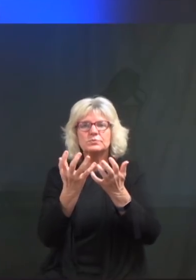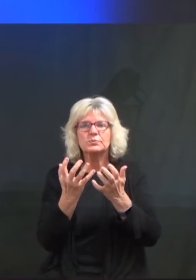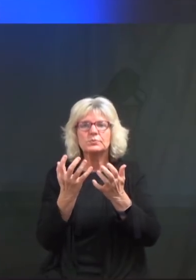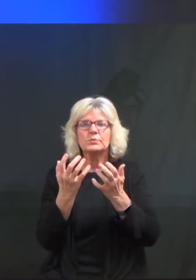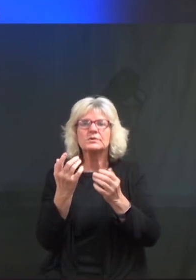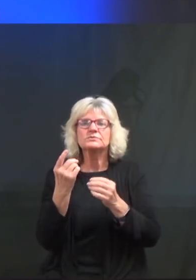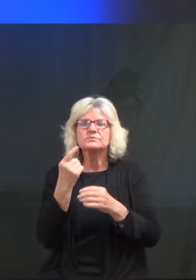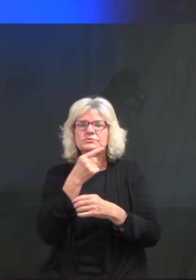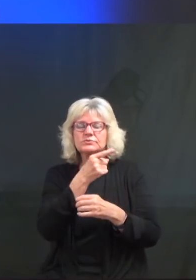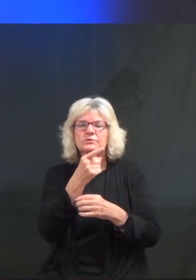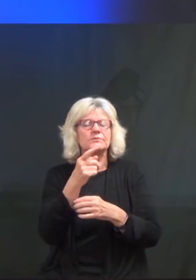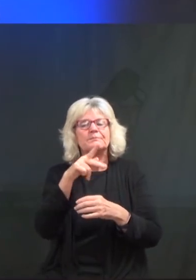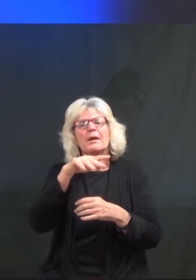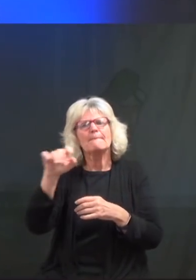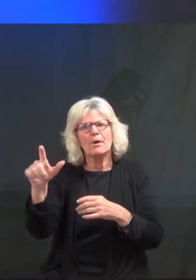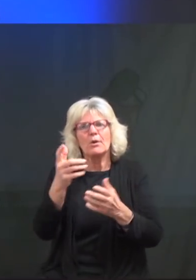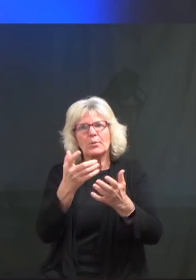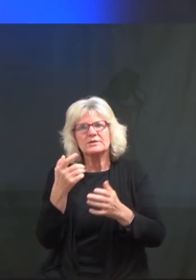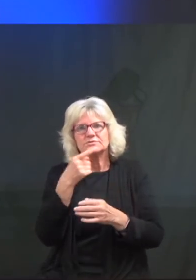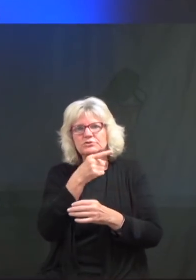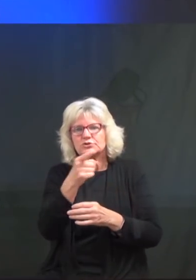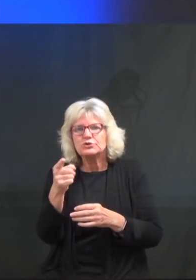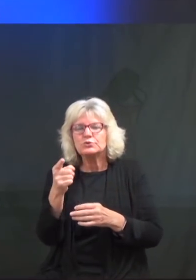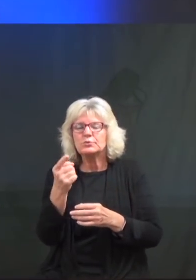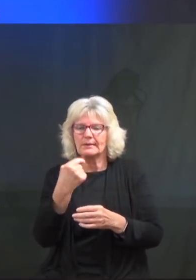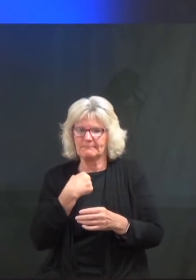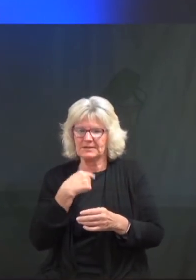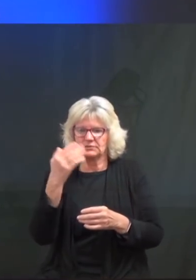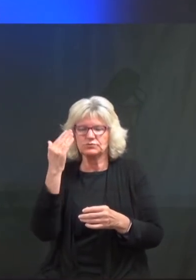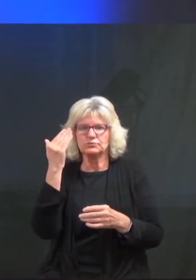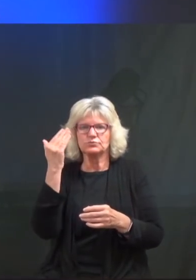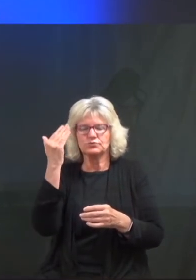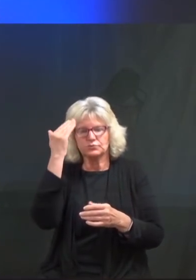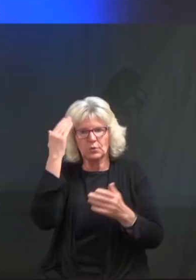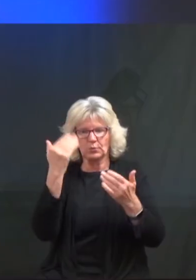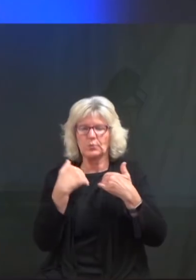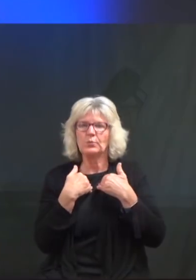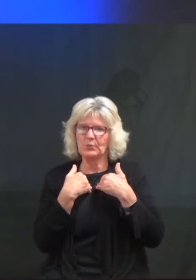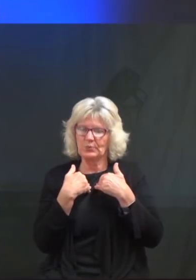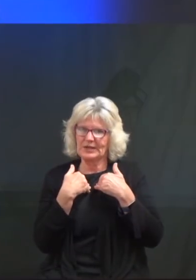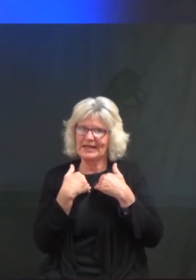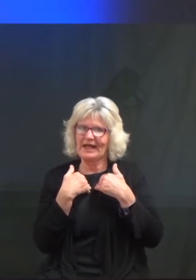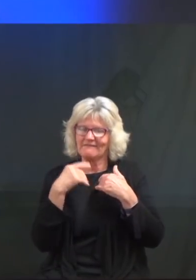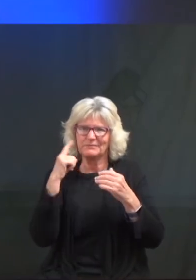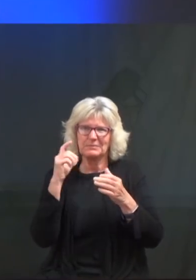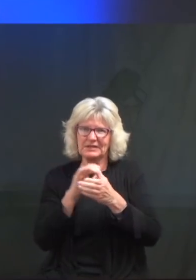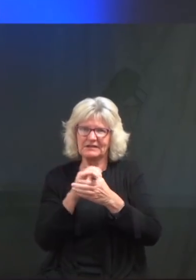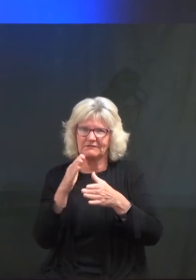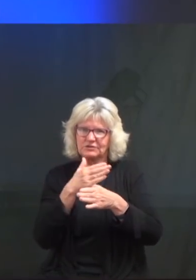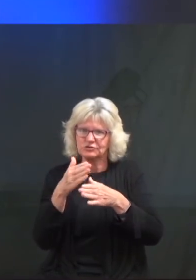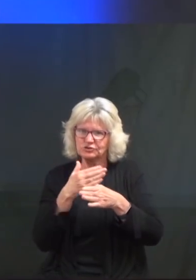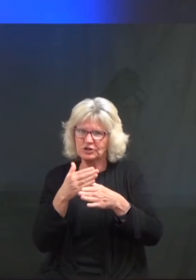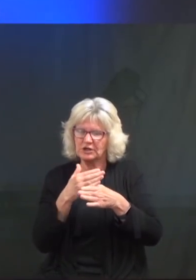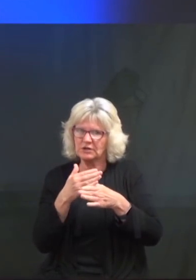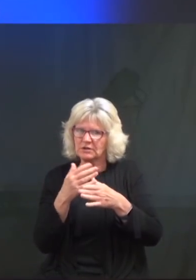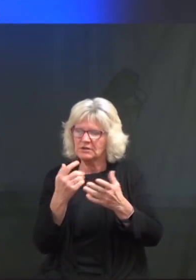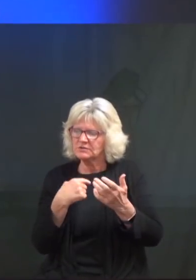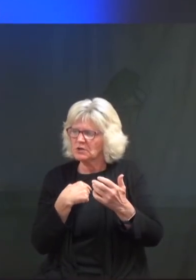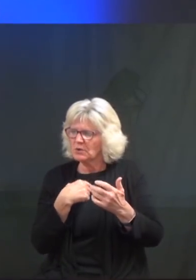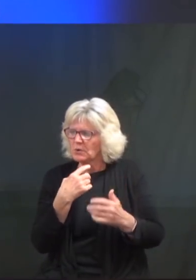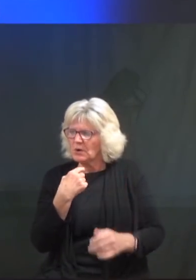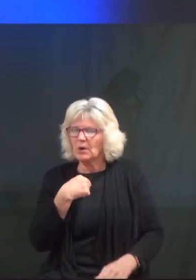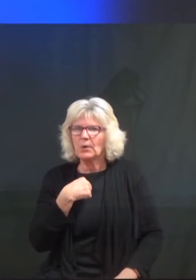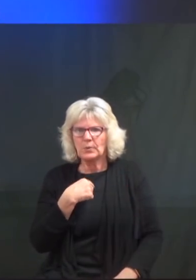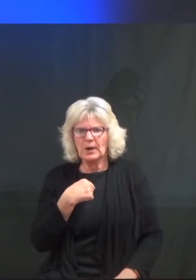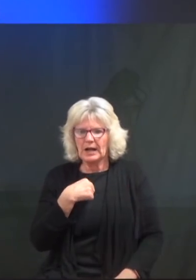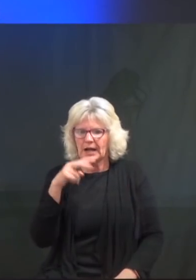know what he has and to believe it and to share it. I jumped ahead of my notes. Sorry, no wonder it wasn't making any sense